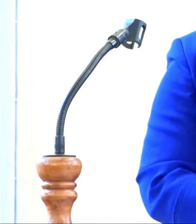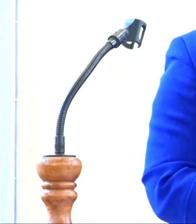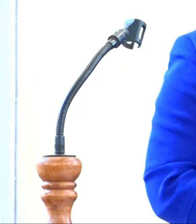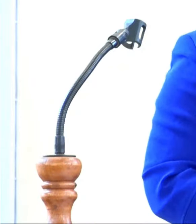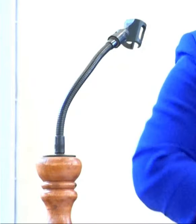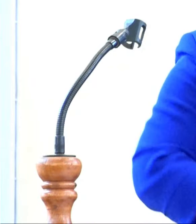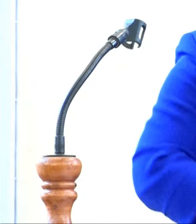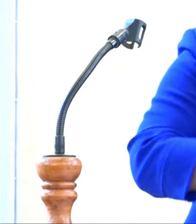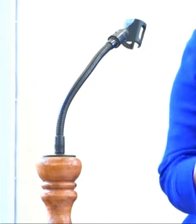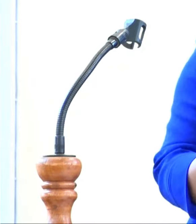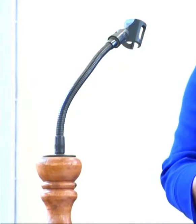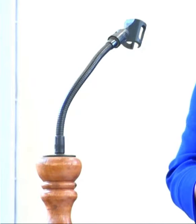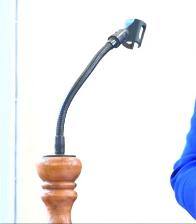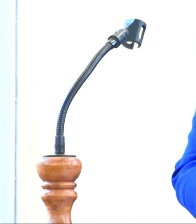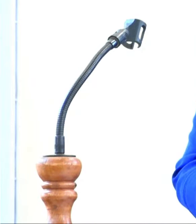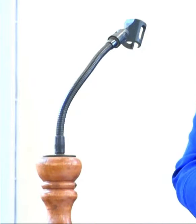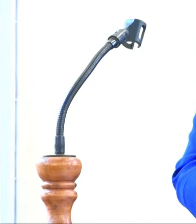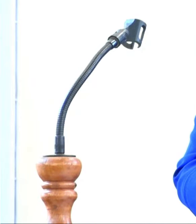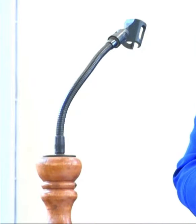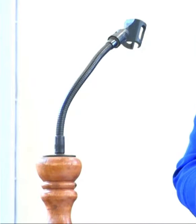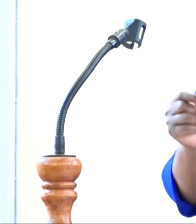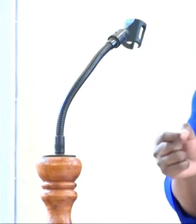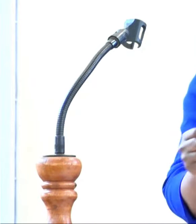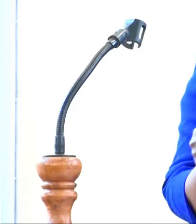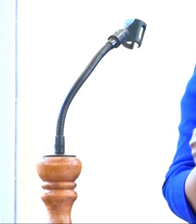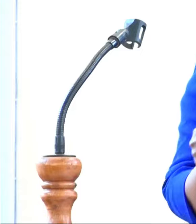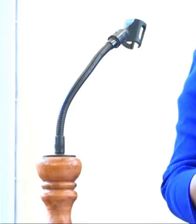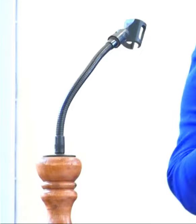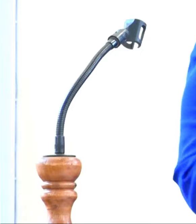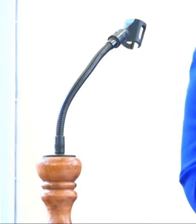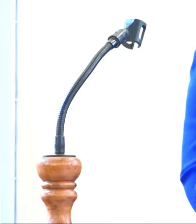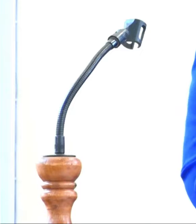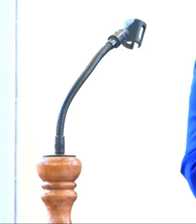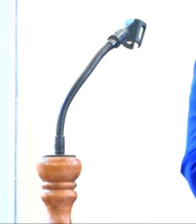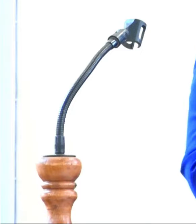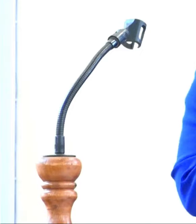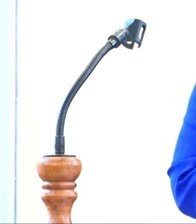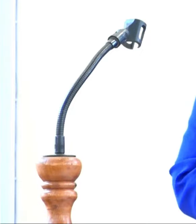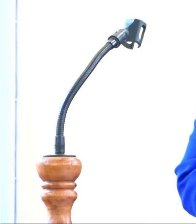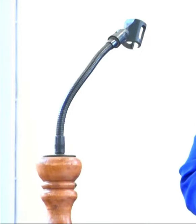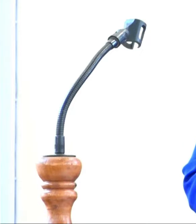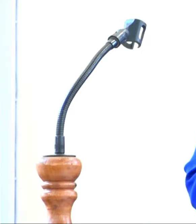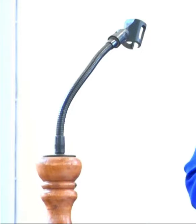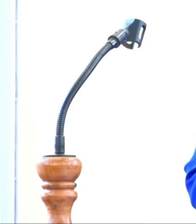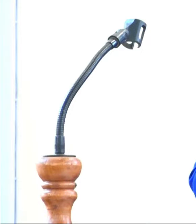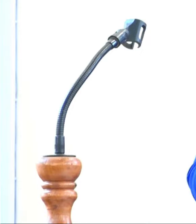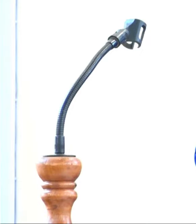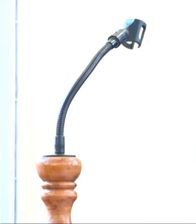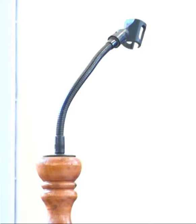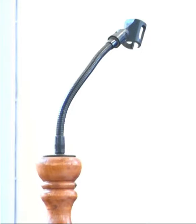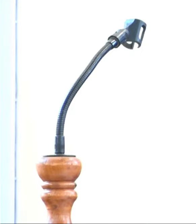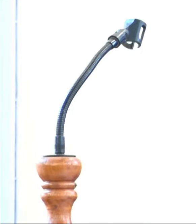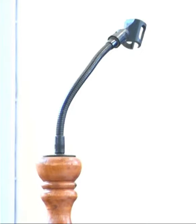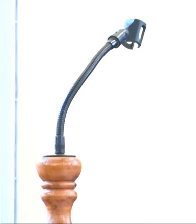will say, we wish that the hills can fall upon us. And that is